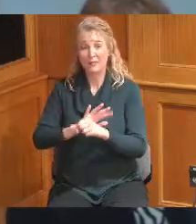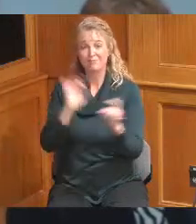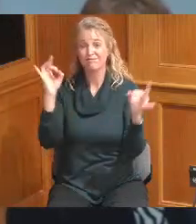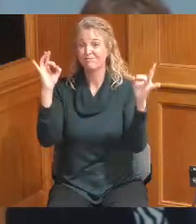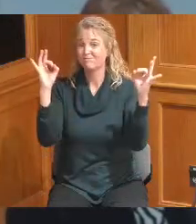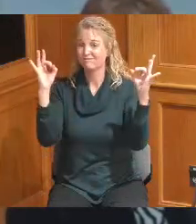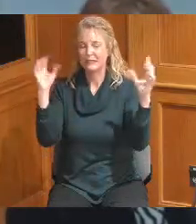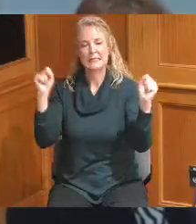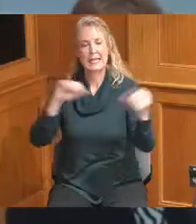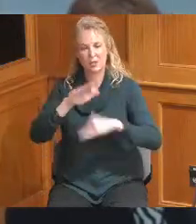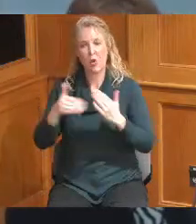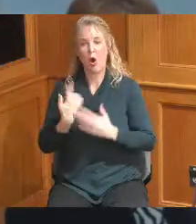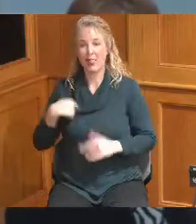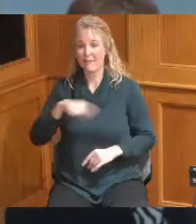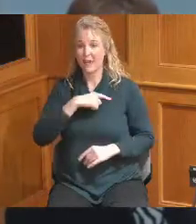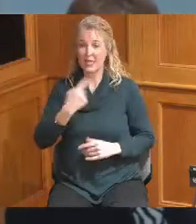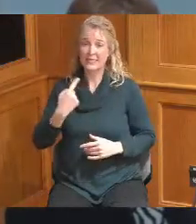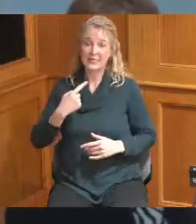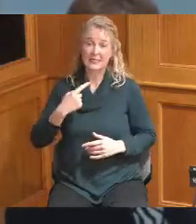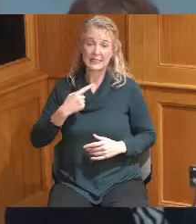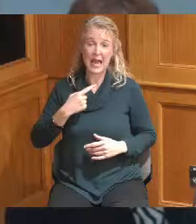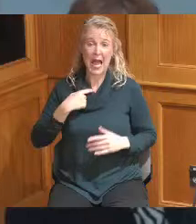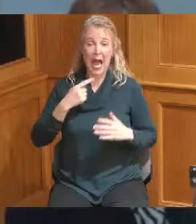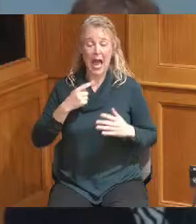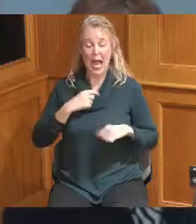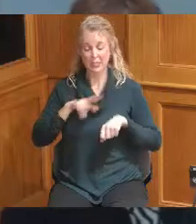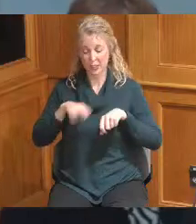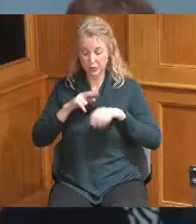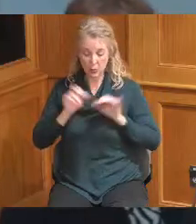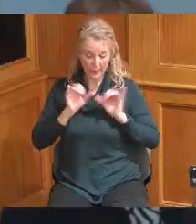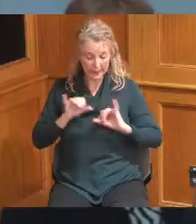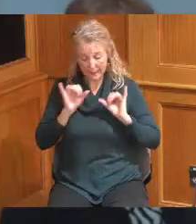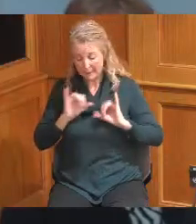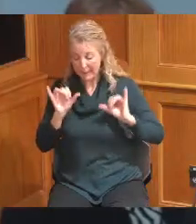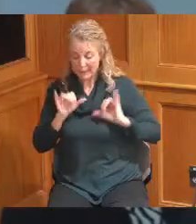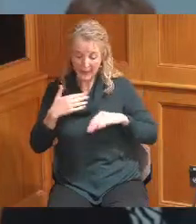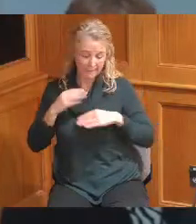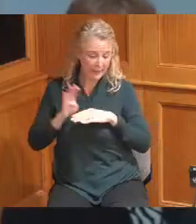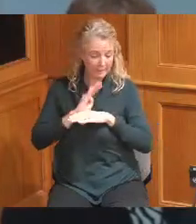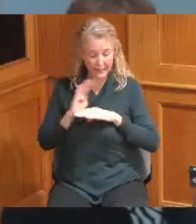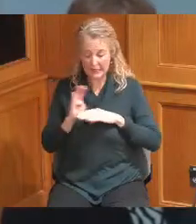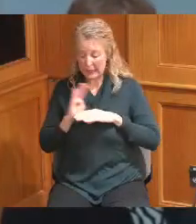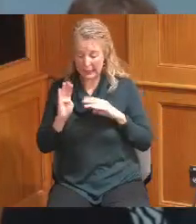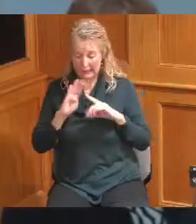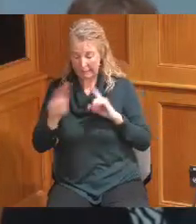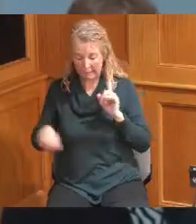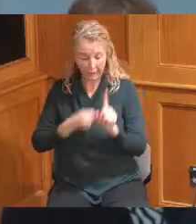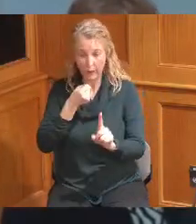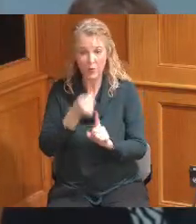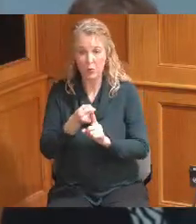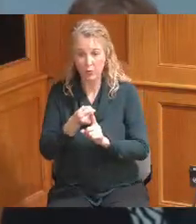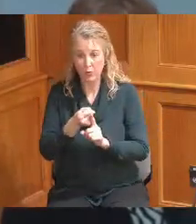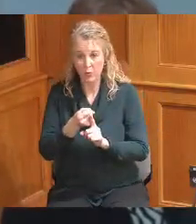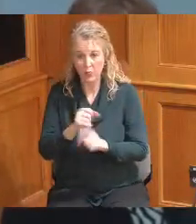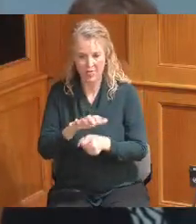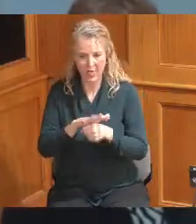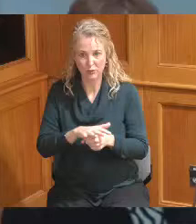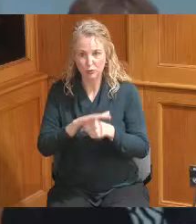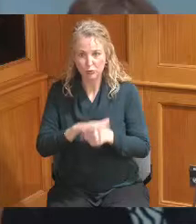on all of us. I was minding my own business with my head down, doing my mental health practice, and the stress